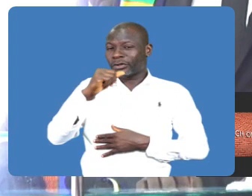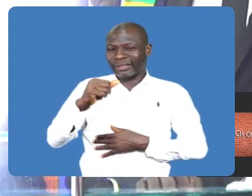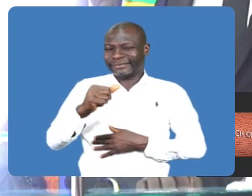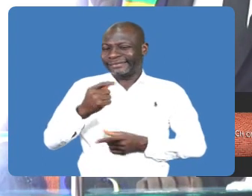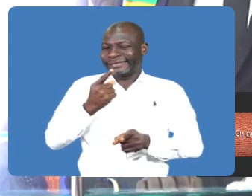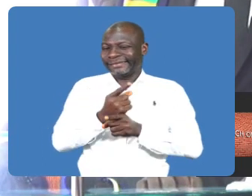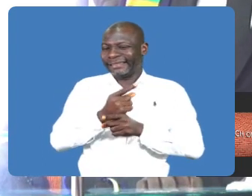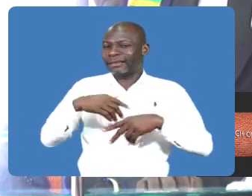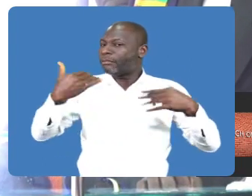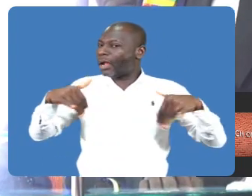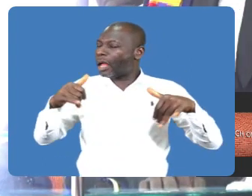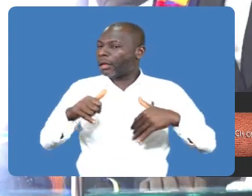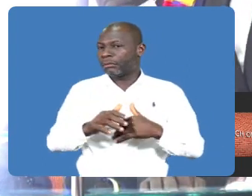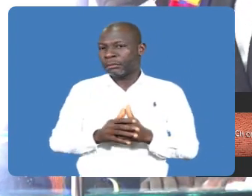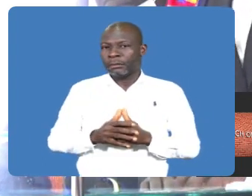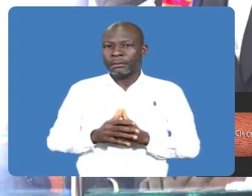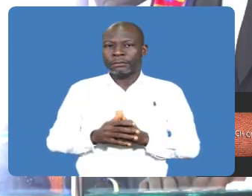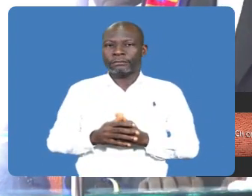to smell like a goat.